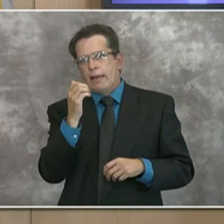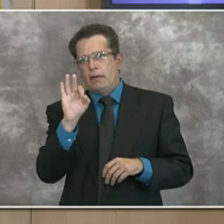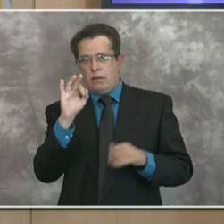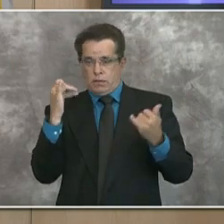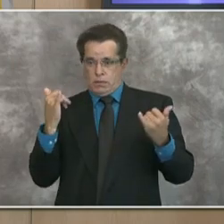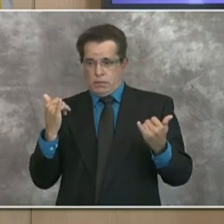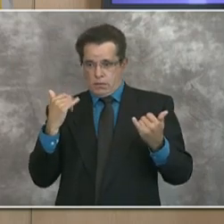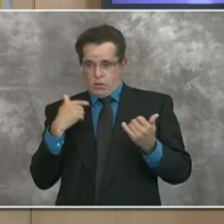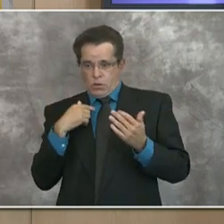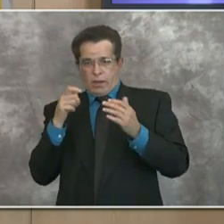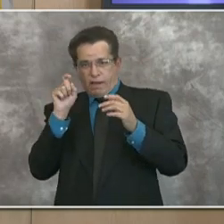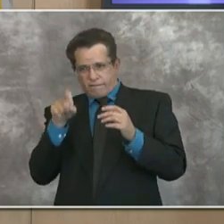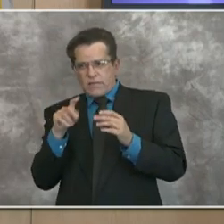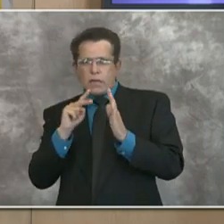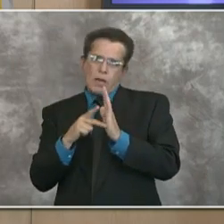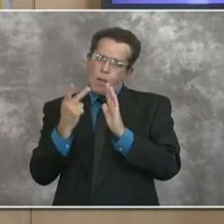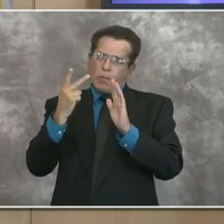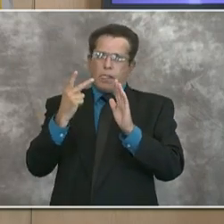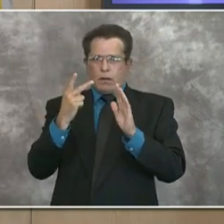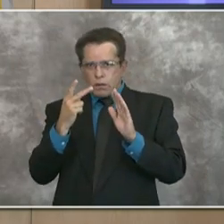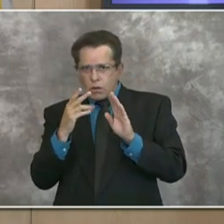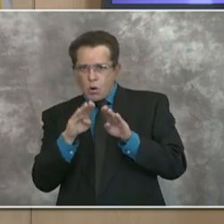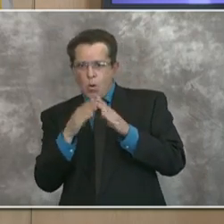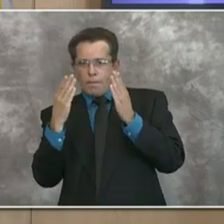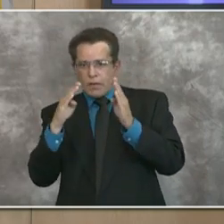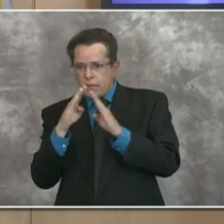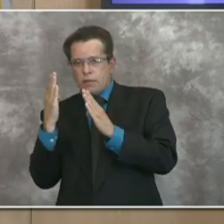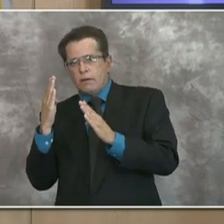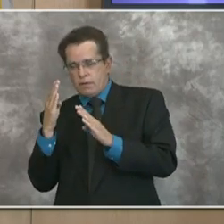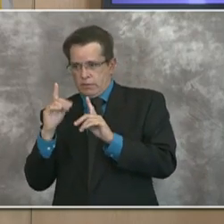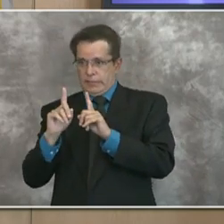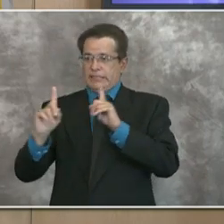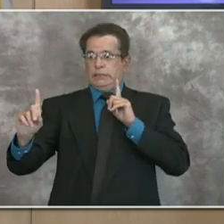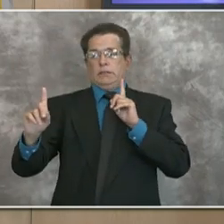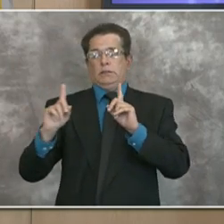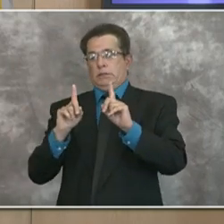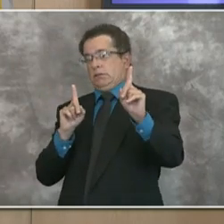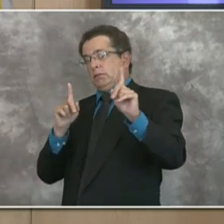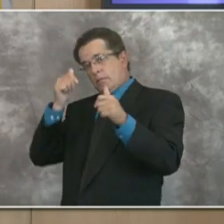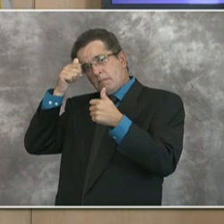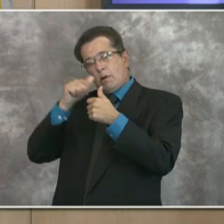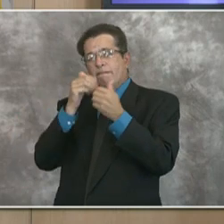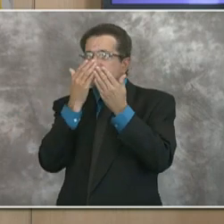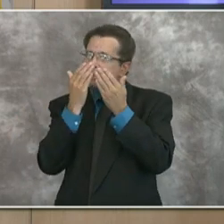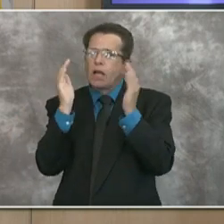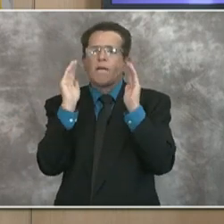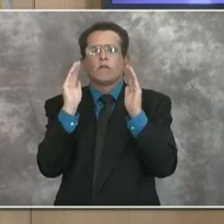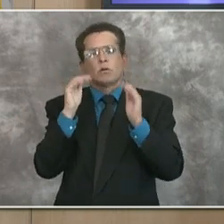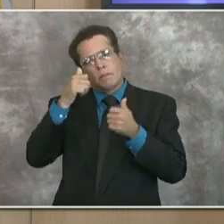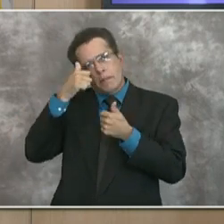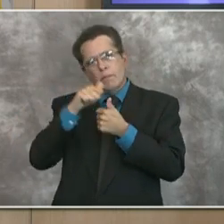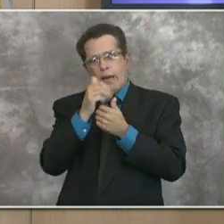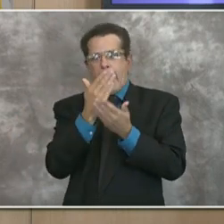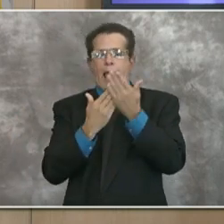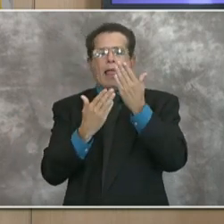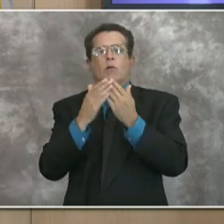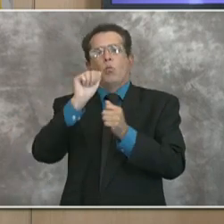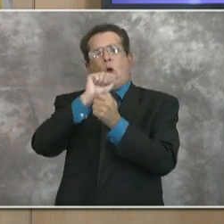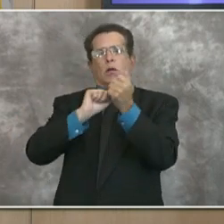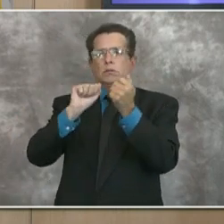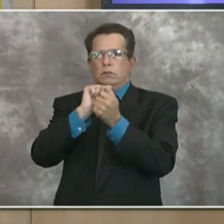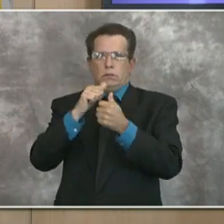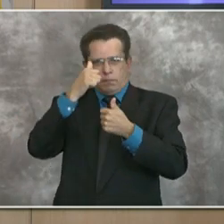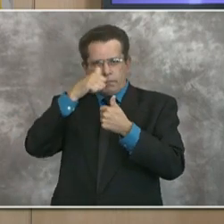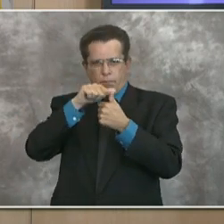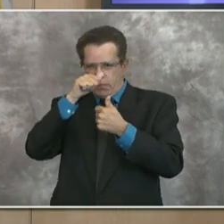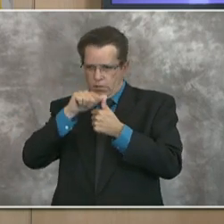the dial, we have to double down our efforts around physical distancing, face covering, ensuring proper things like hand washing. We